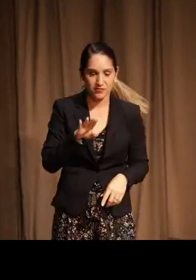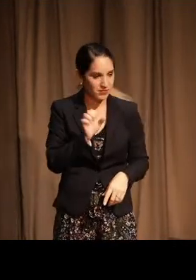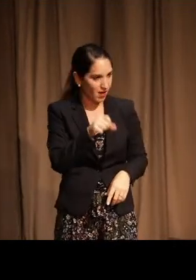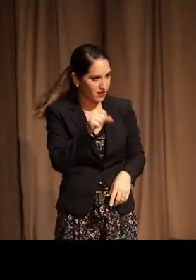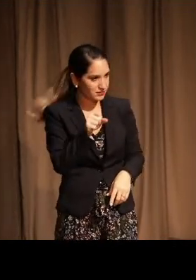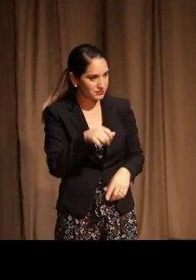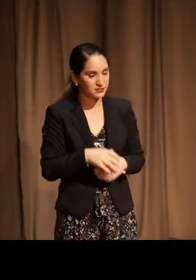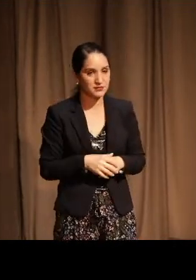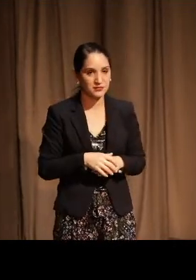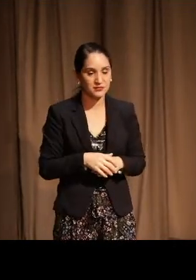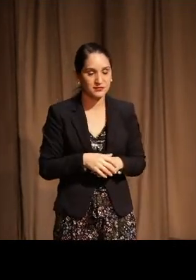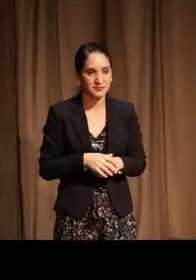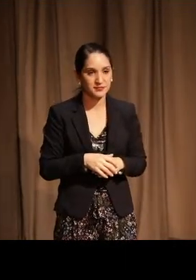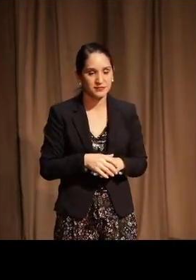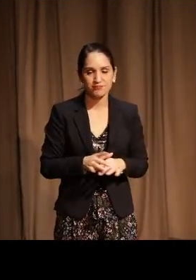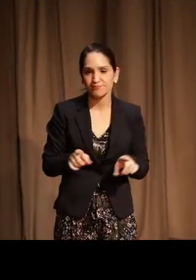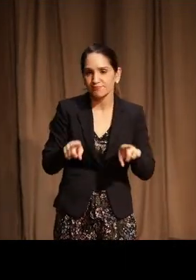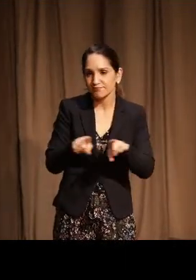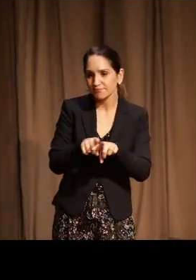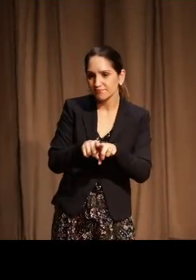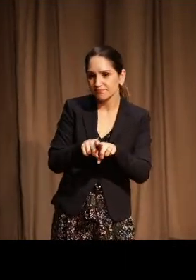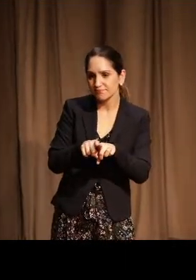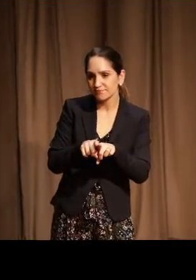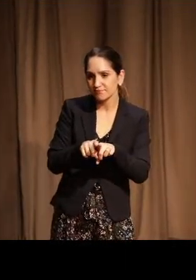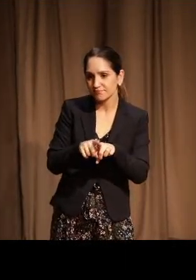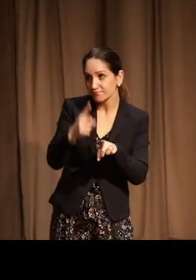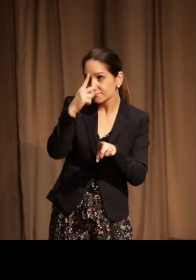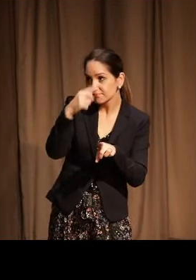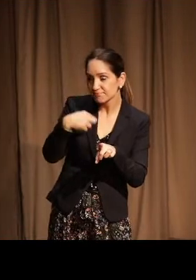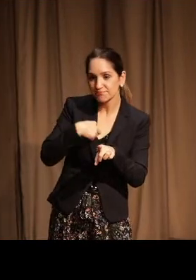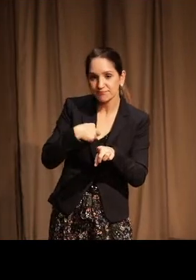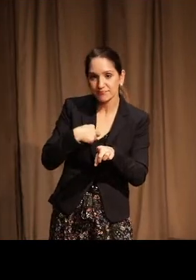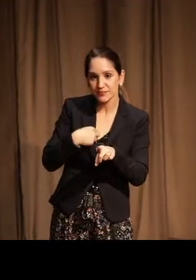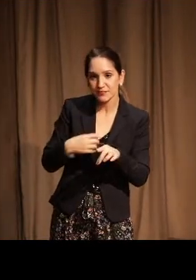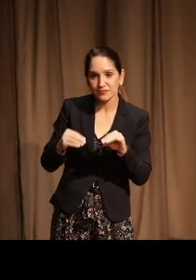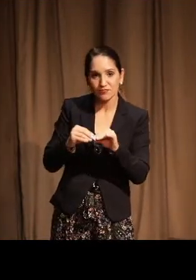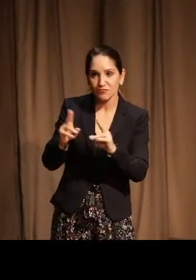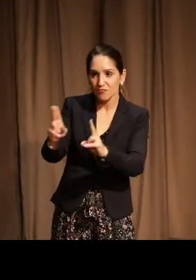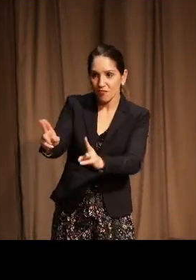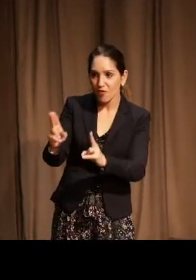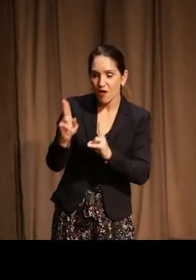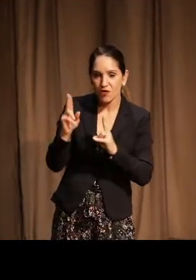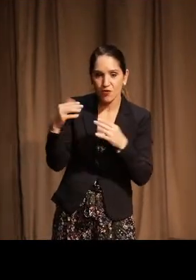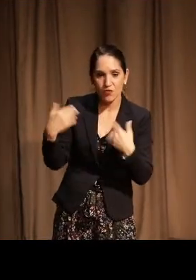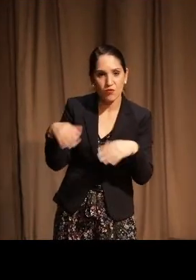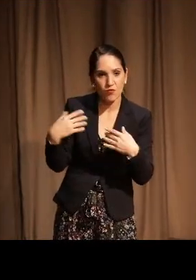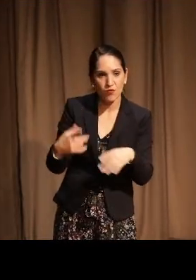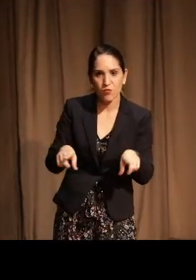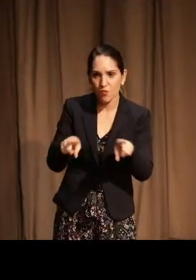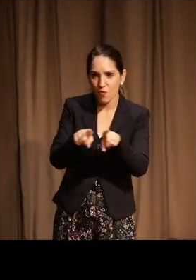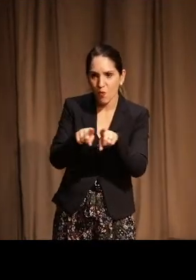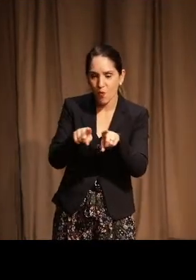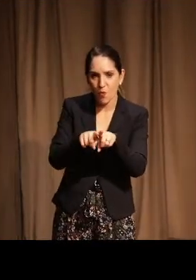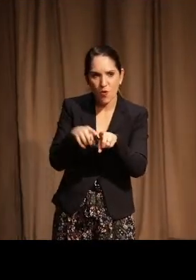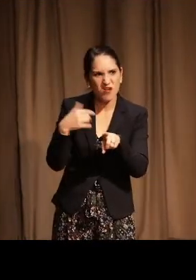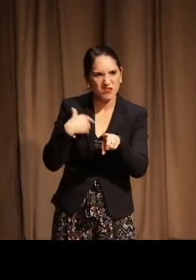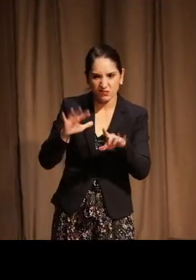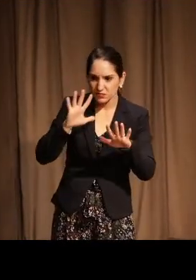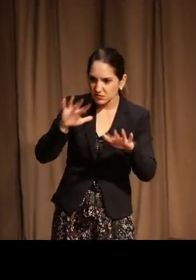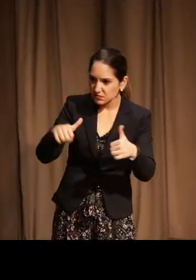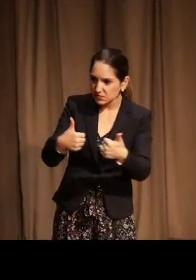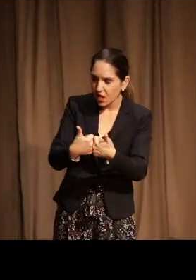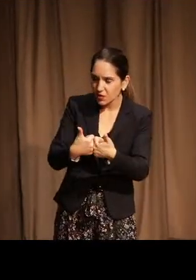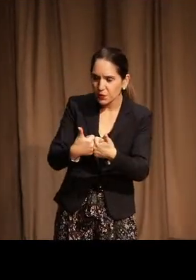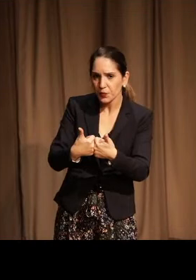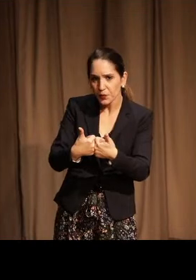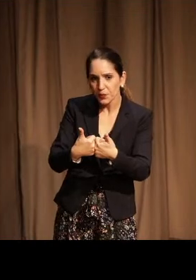Yes. And for me, it was an honor, but also was like a challenge, a huge